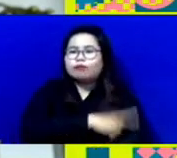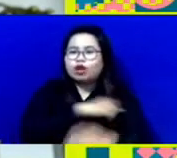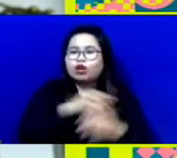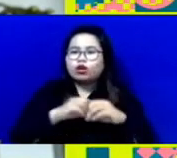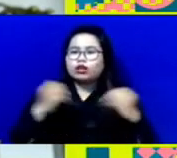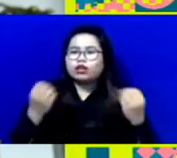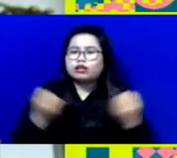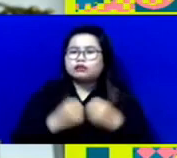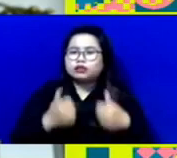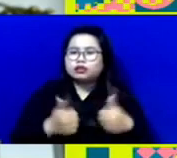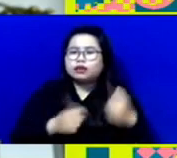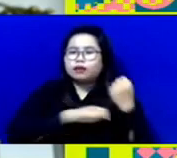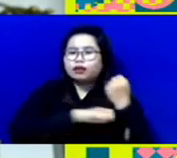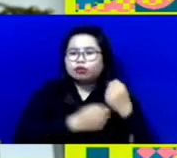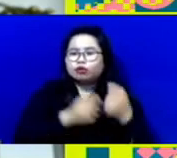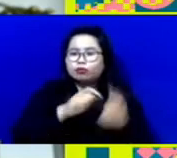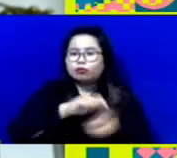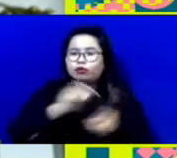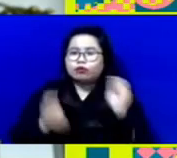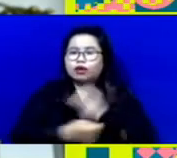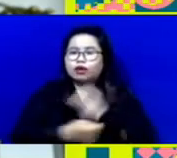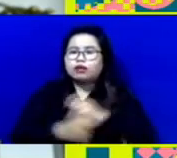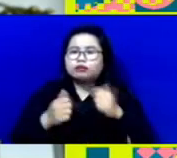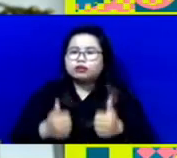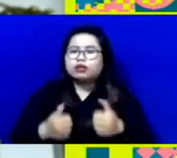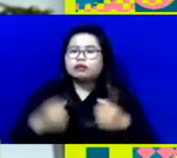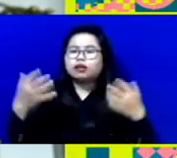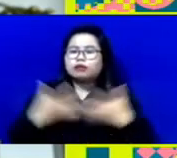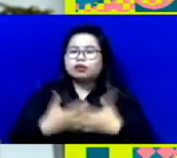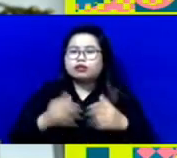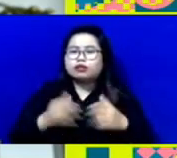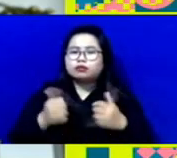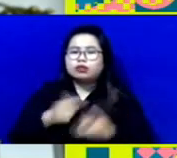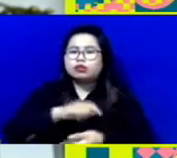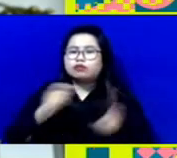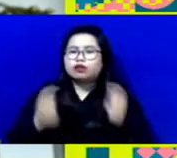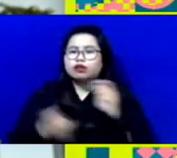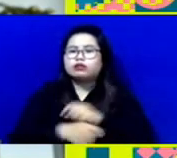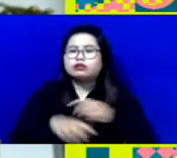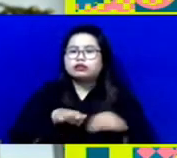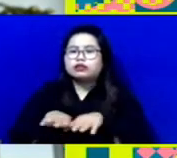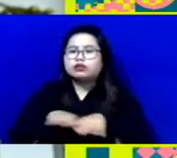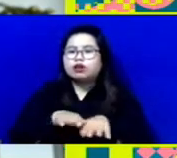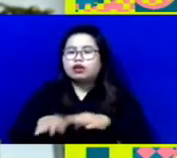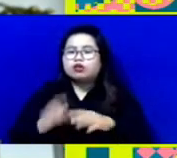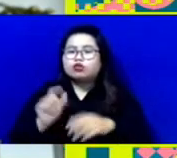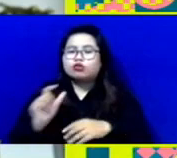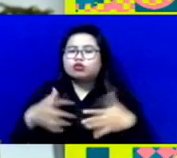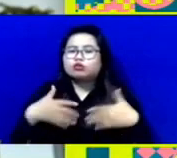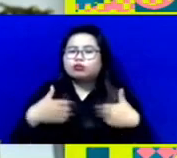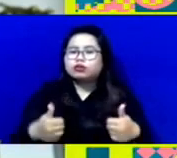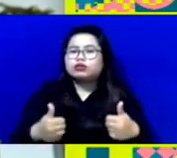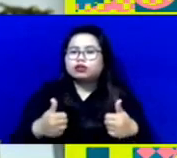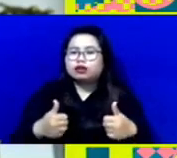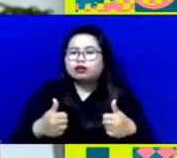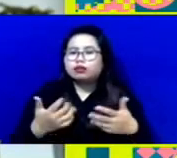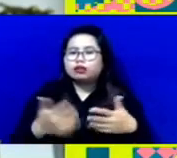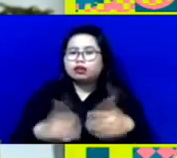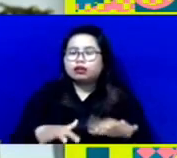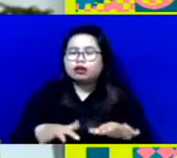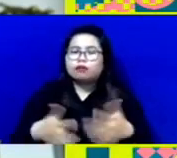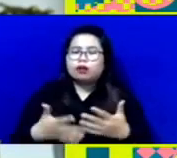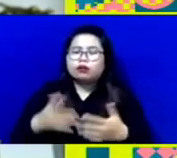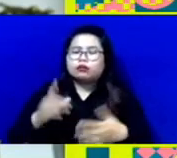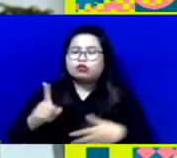and transform accordingly, and the ability to turn turbulence into game-changing opportunities. Examples